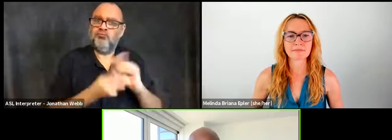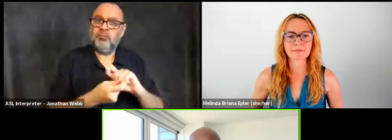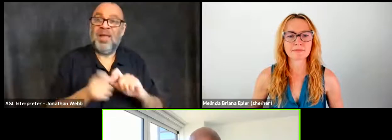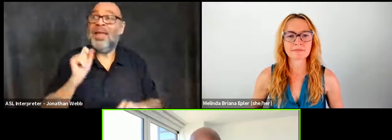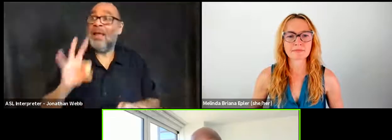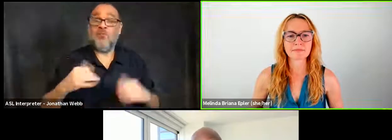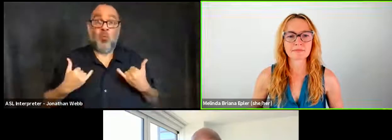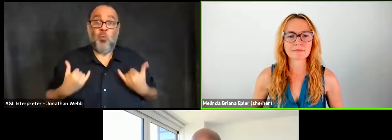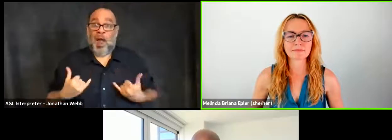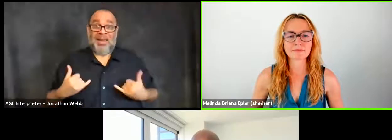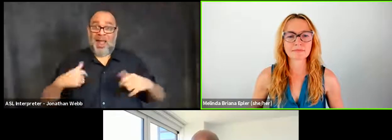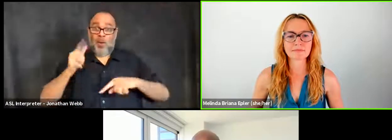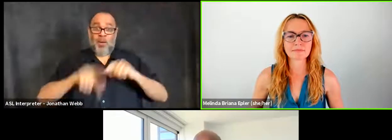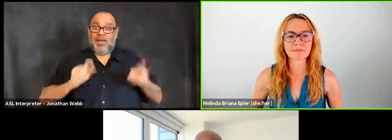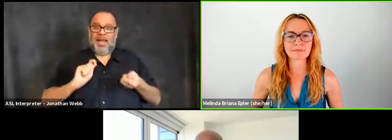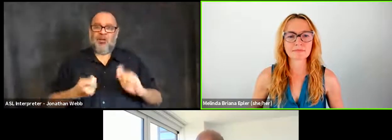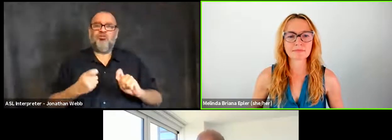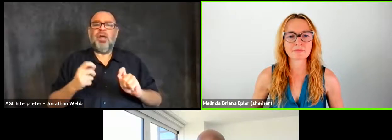future?